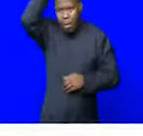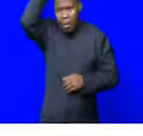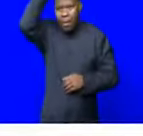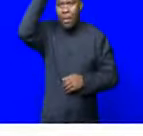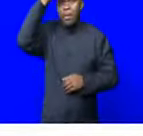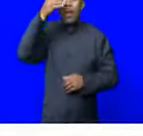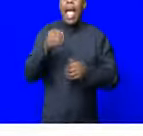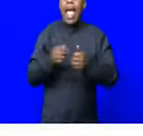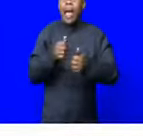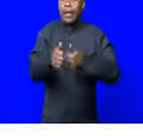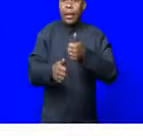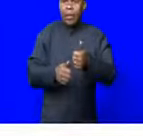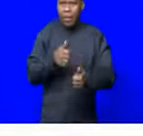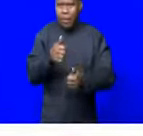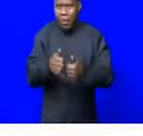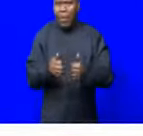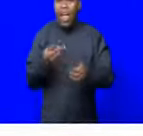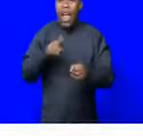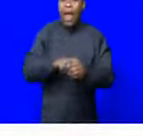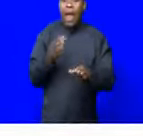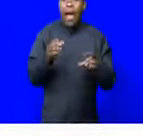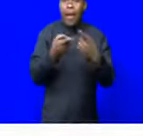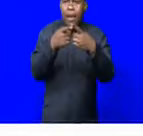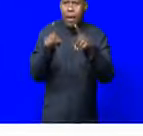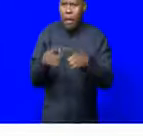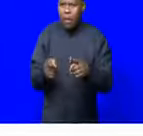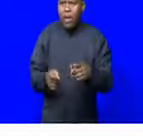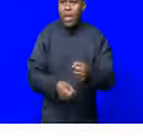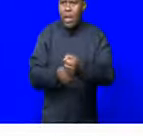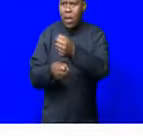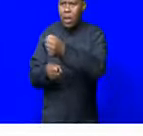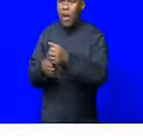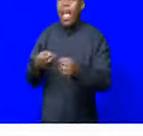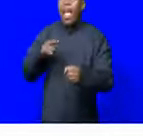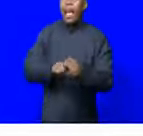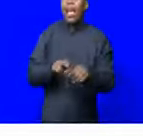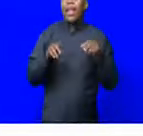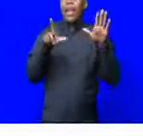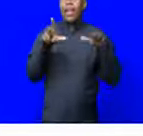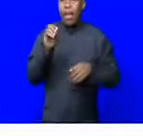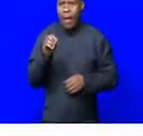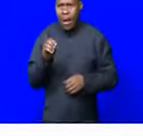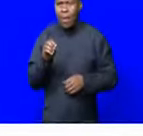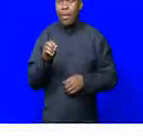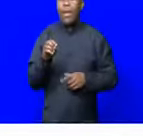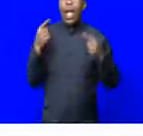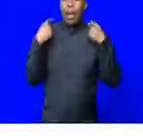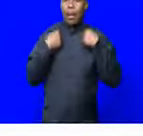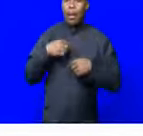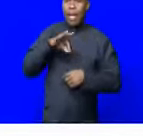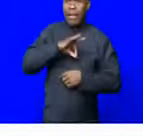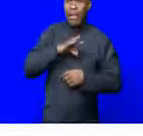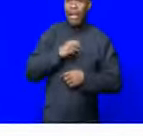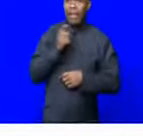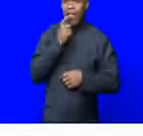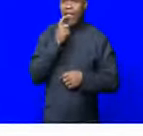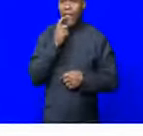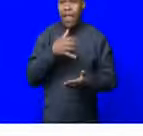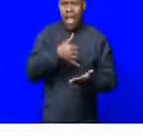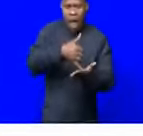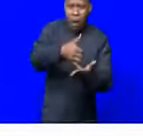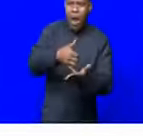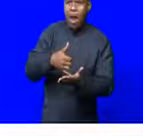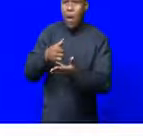service and loyalty to the world. 70 recipients were given the Platinum Jubilee Medal to celebrate Her Majesty's